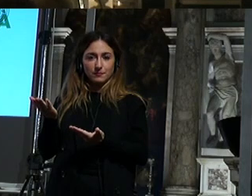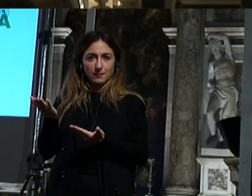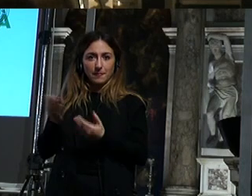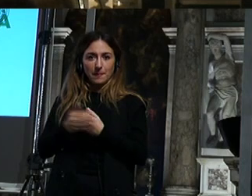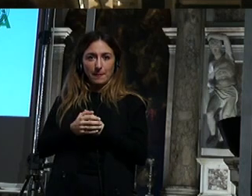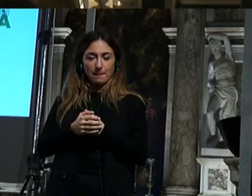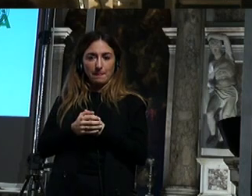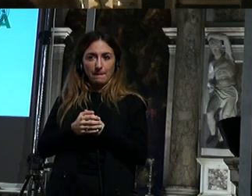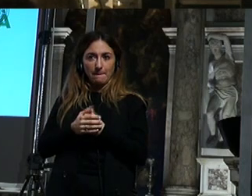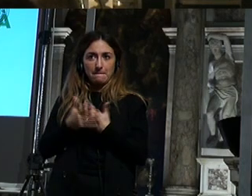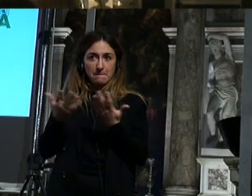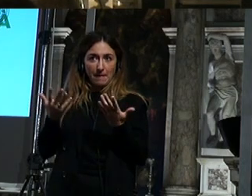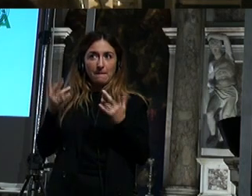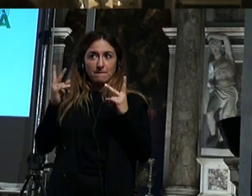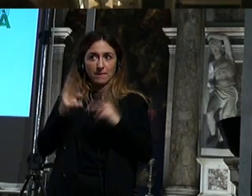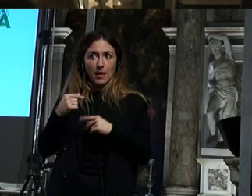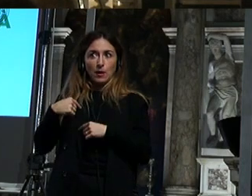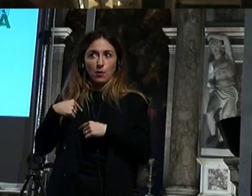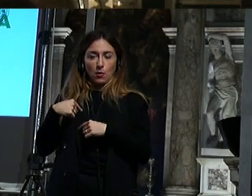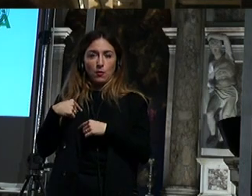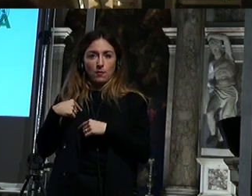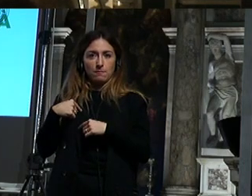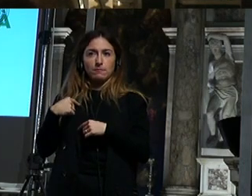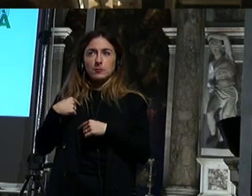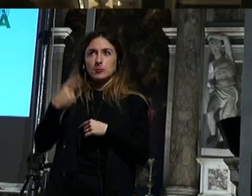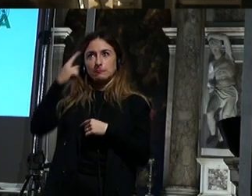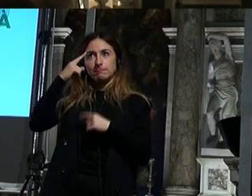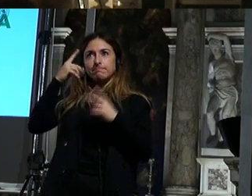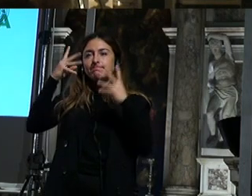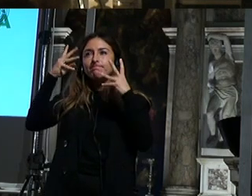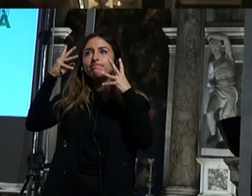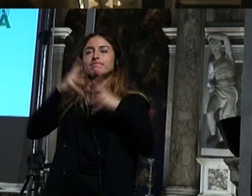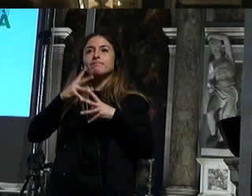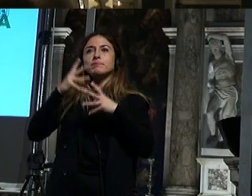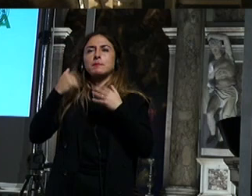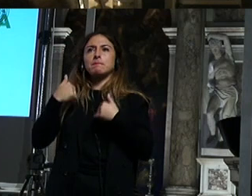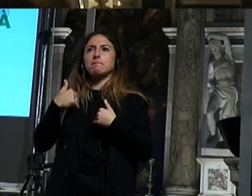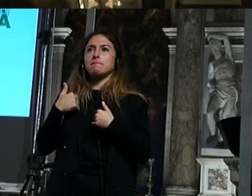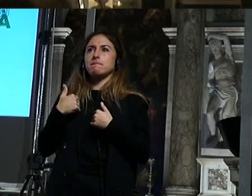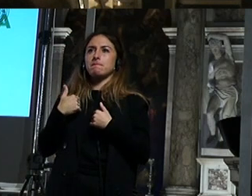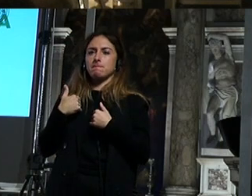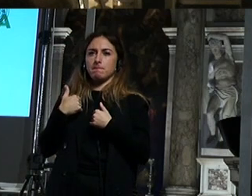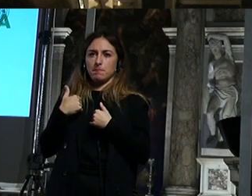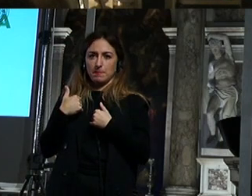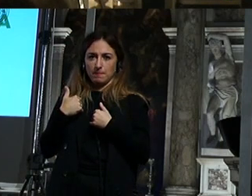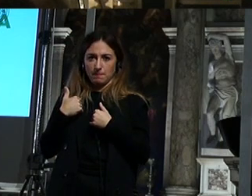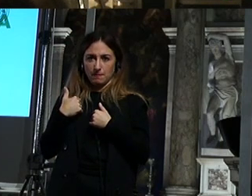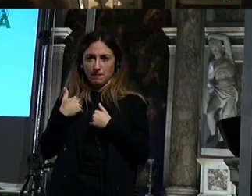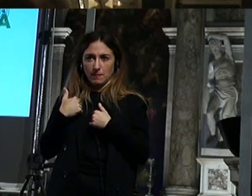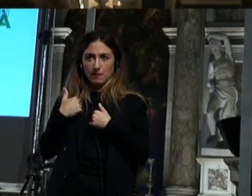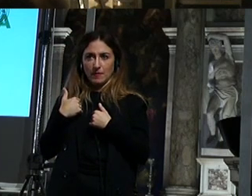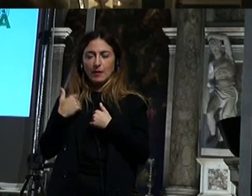like for me? What differences would I have had in life?